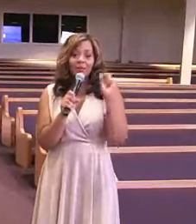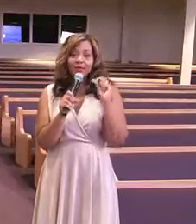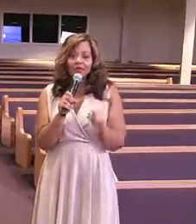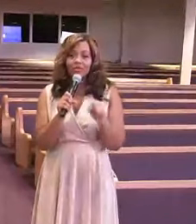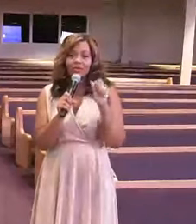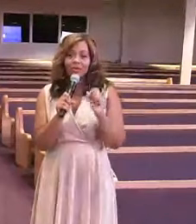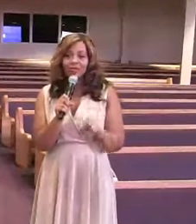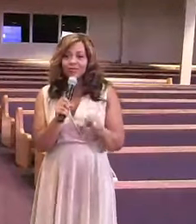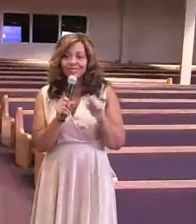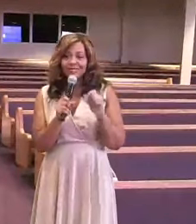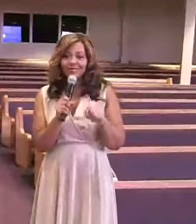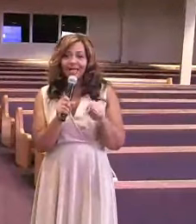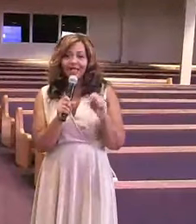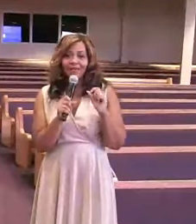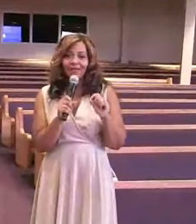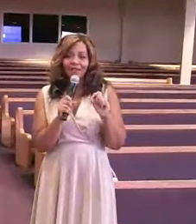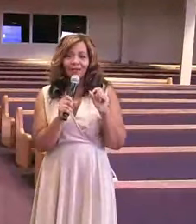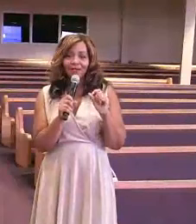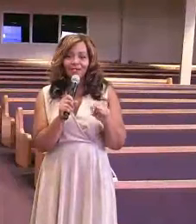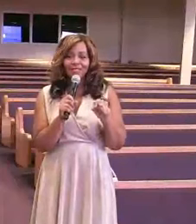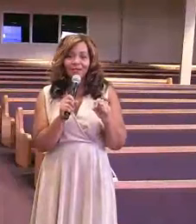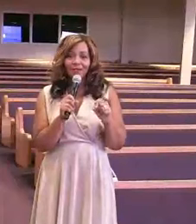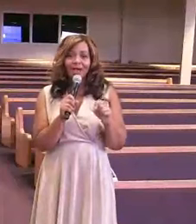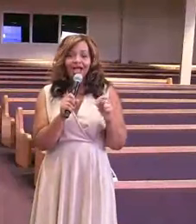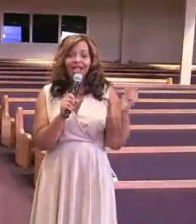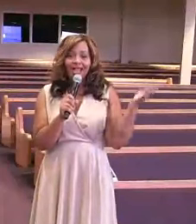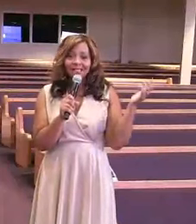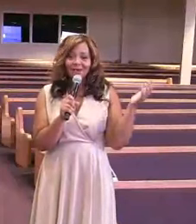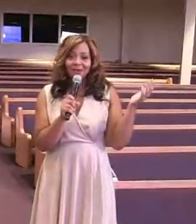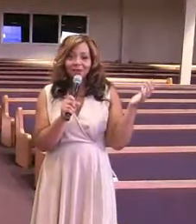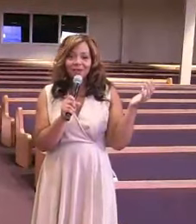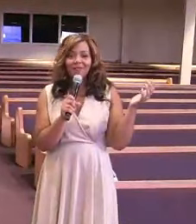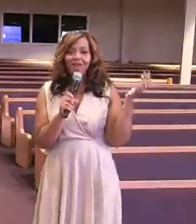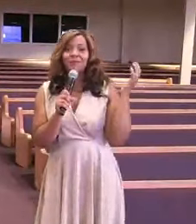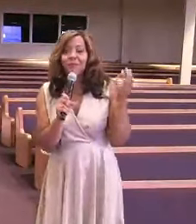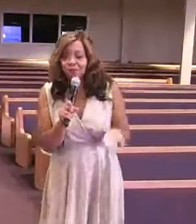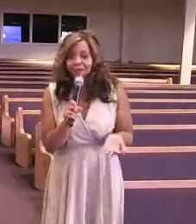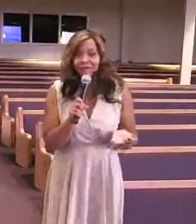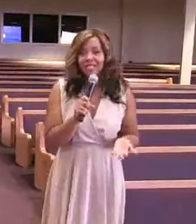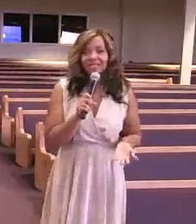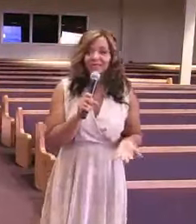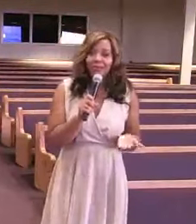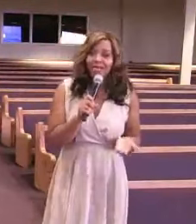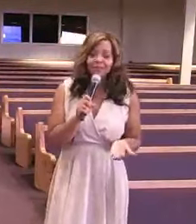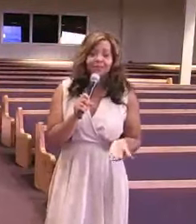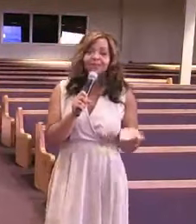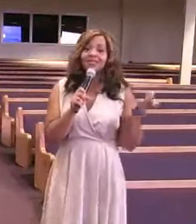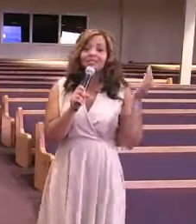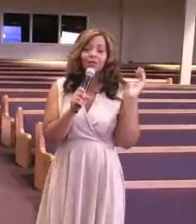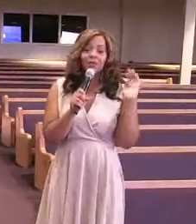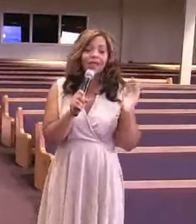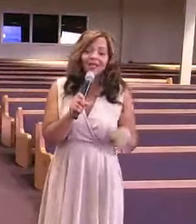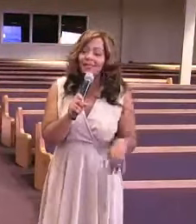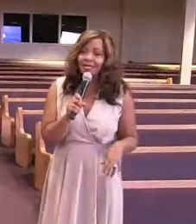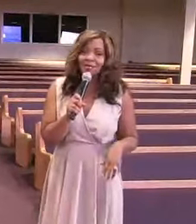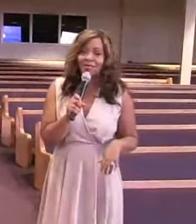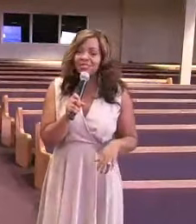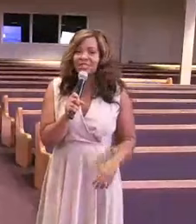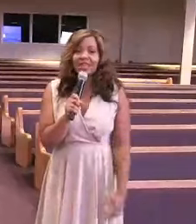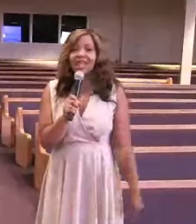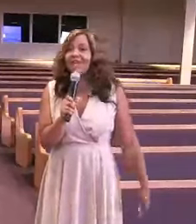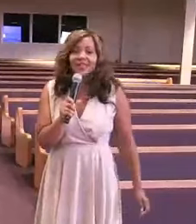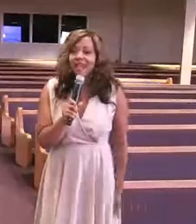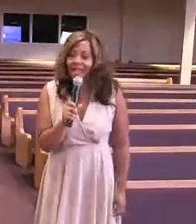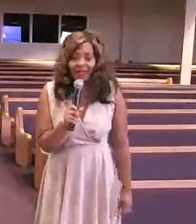up, but we are streaming our services live from Facebook. How you guys doing? Hope you're having a wonderful Sunday morning. Listen, the praise team